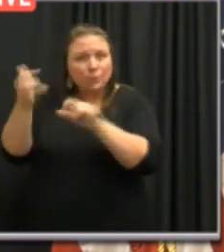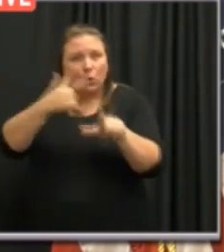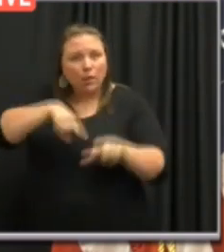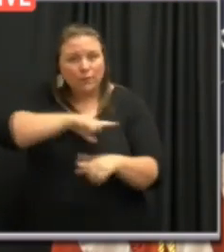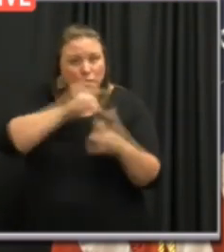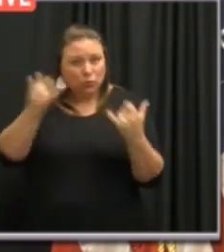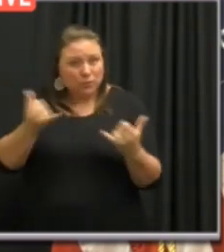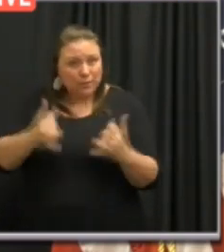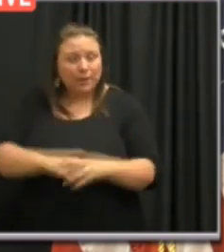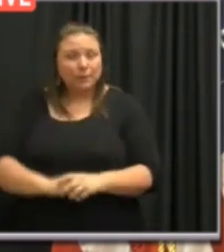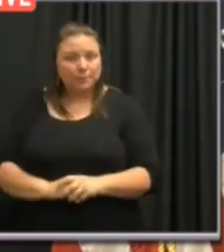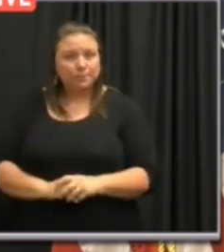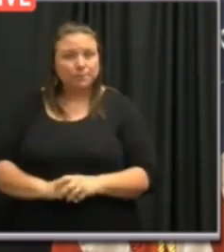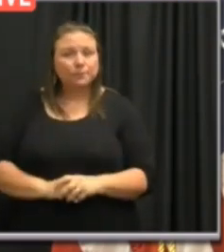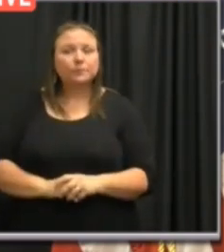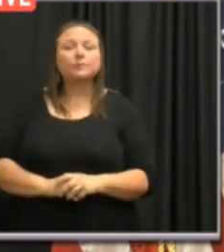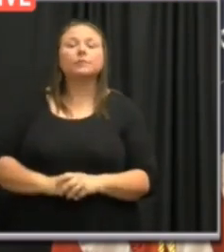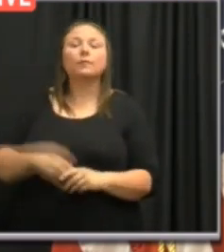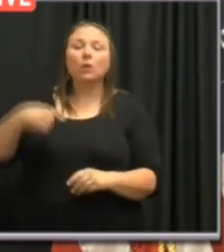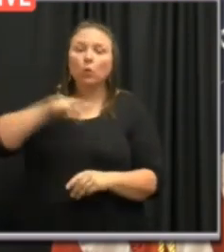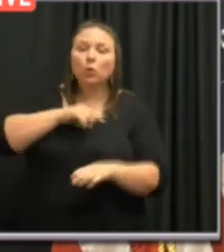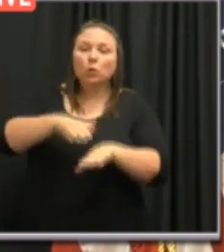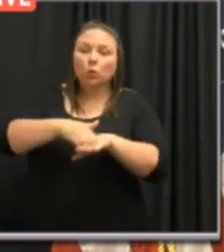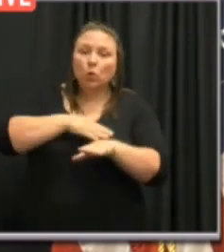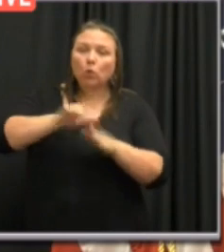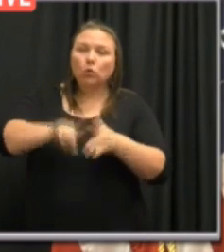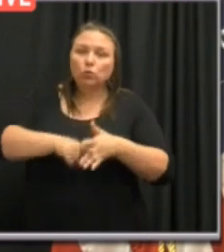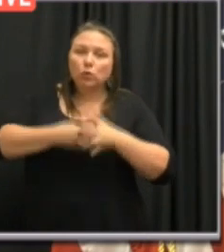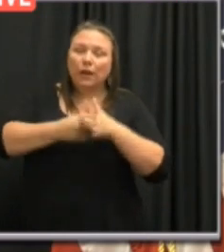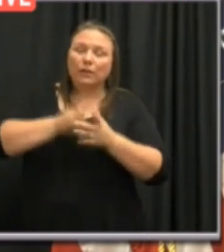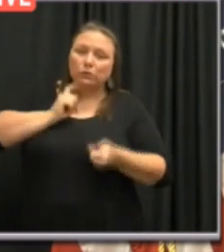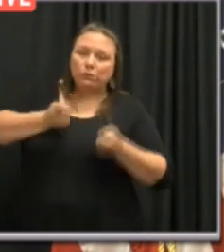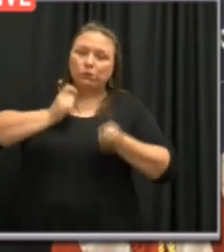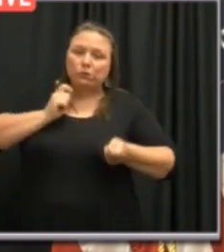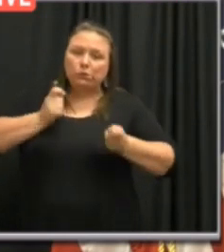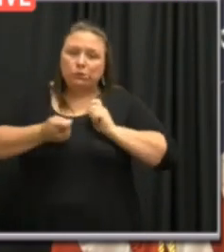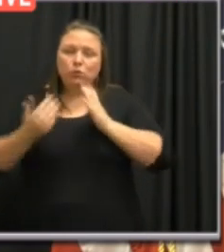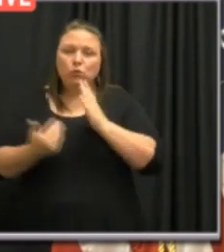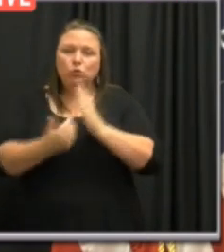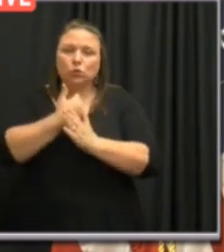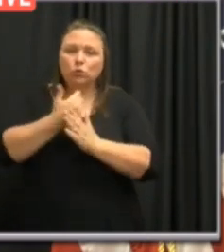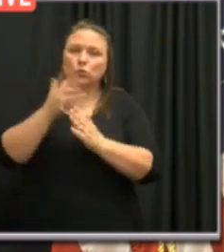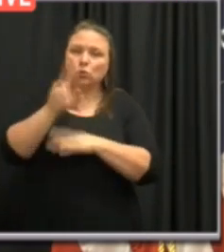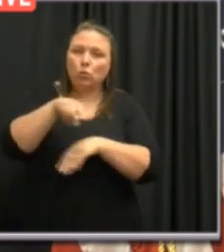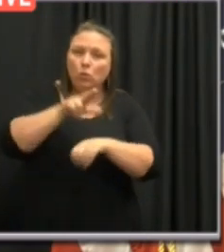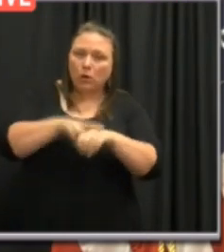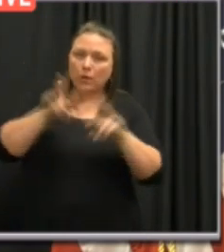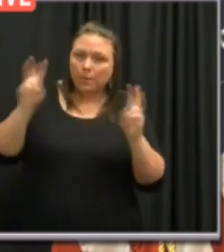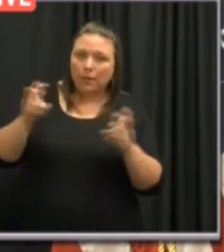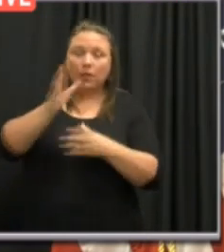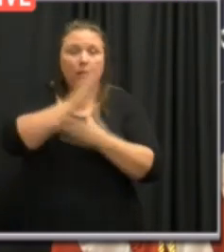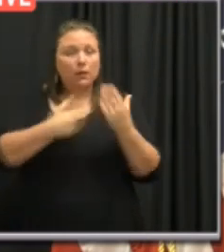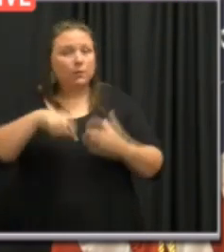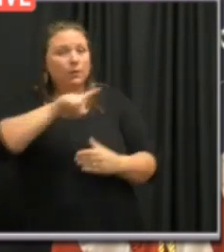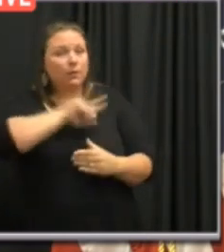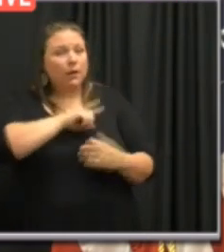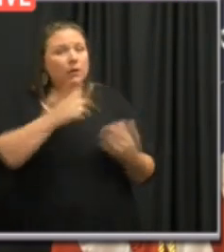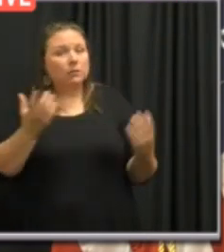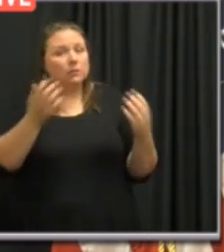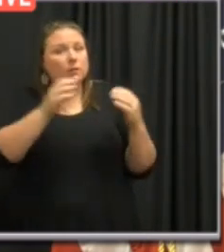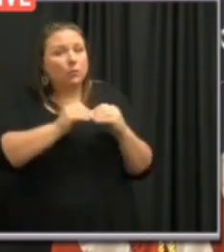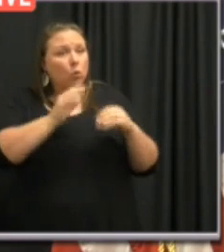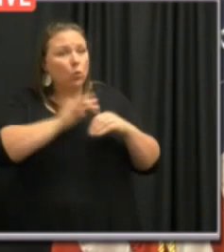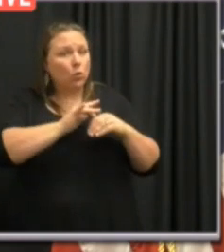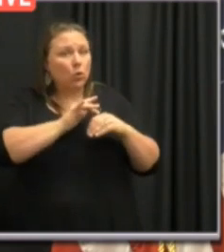now. We're slowly trying to adapt to a new social norm. Some of us are much more